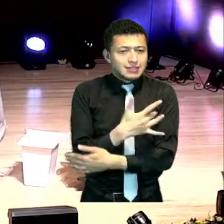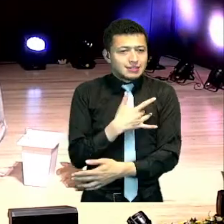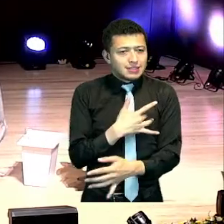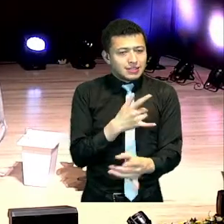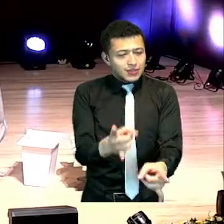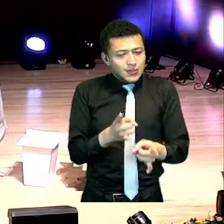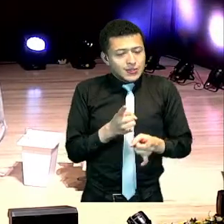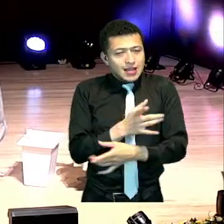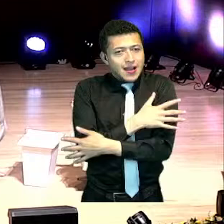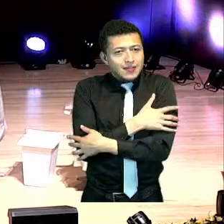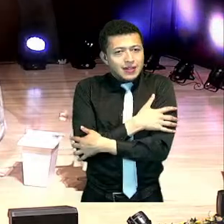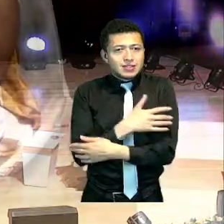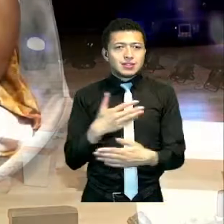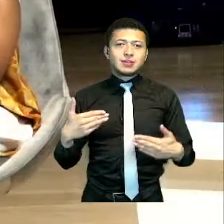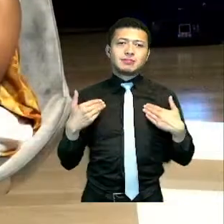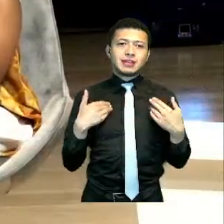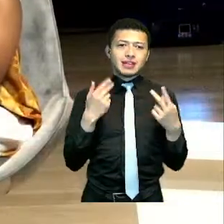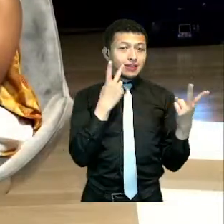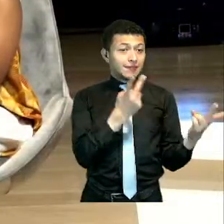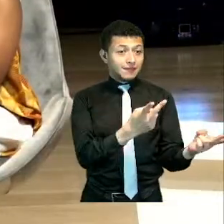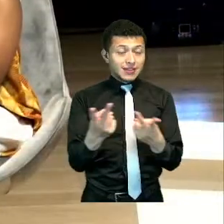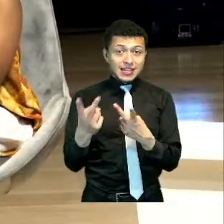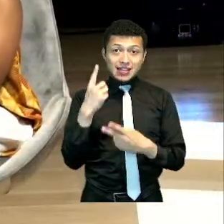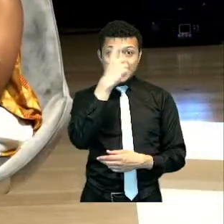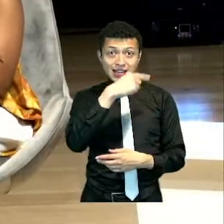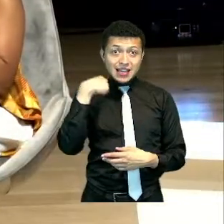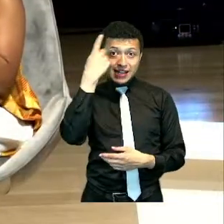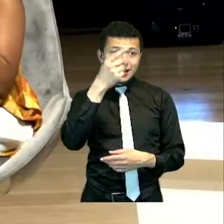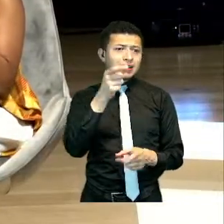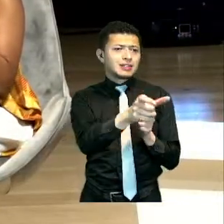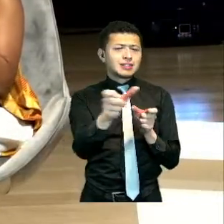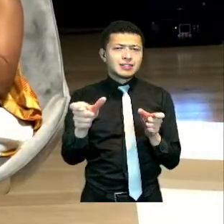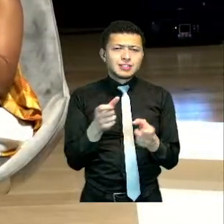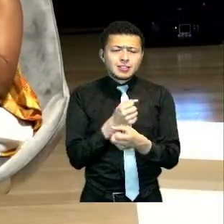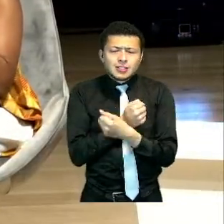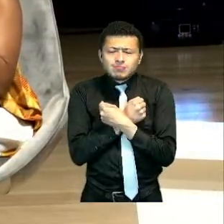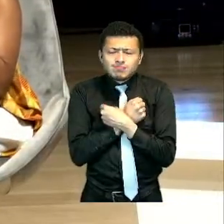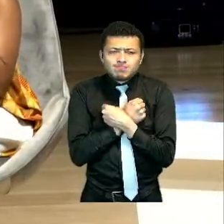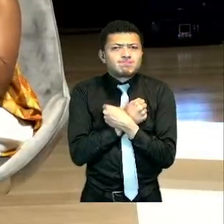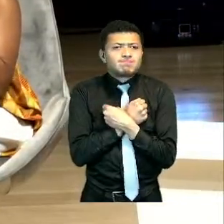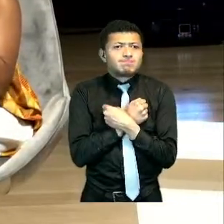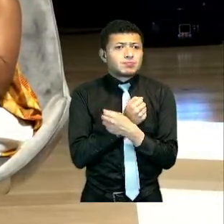attentive listening. I'm so glad to see